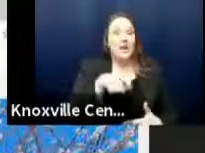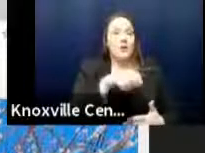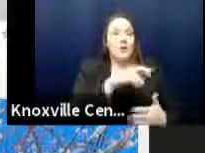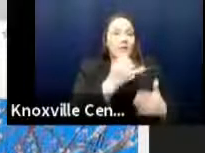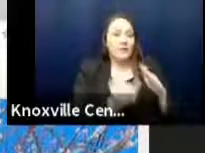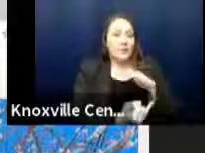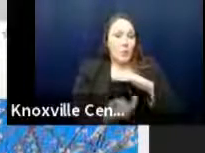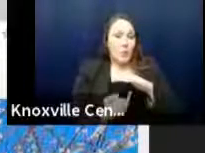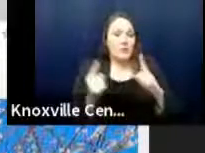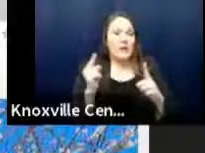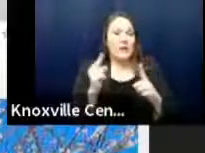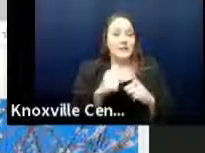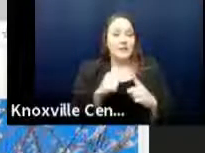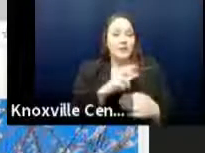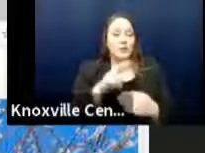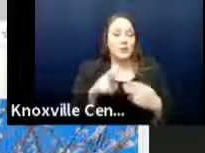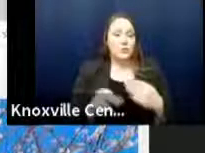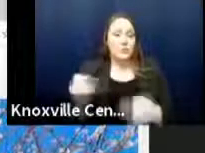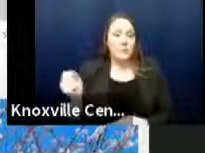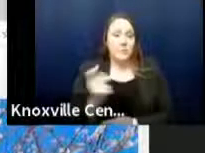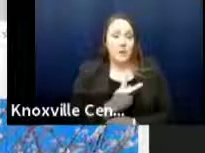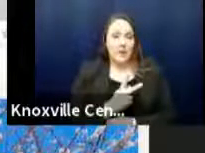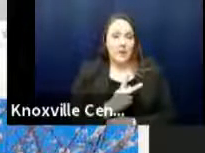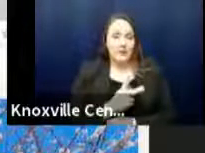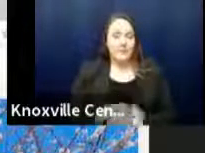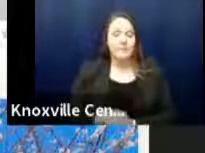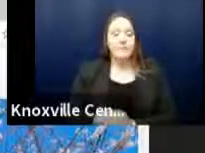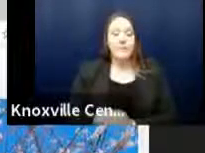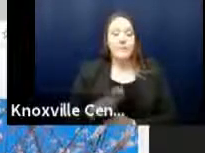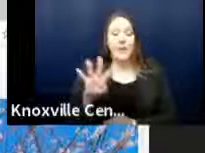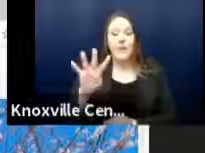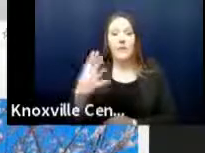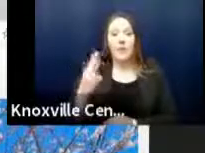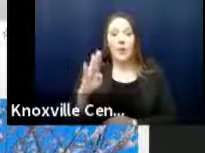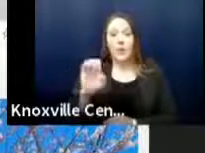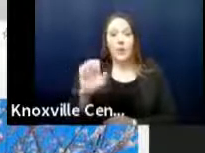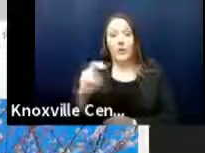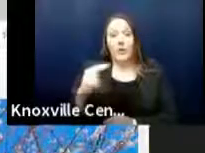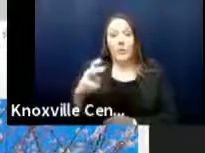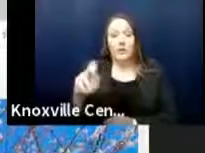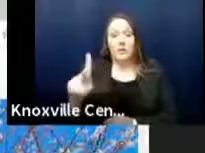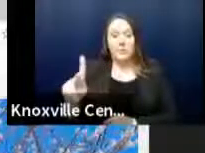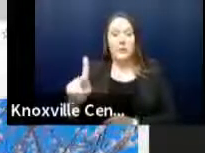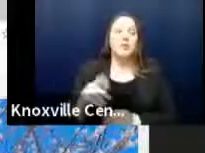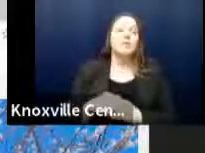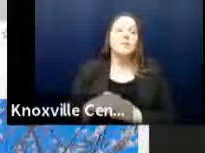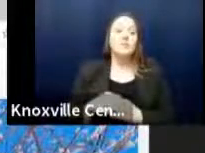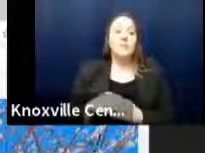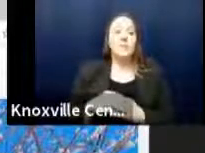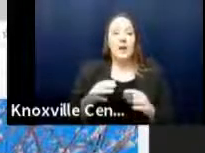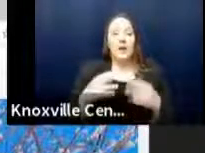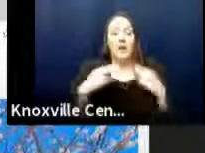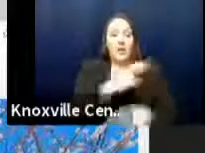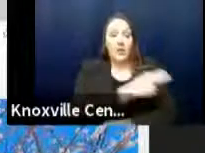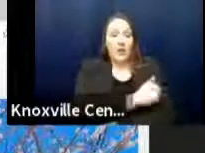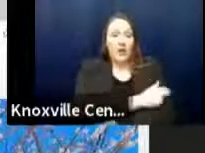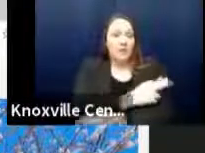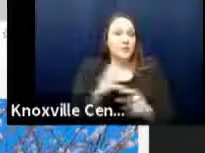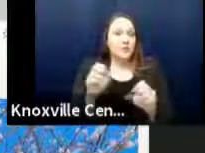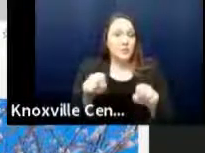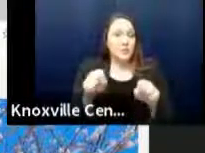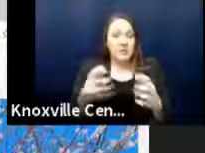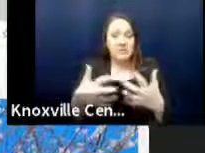test results. Our fourth benchmark, healthcare system capabilities remain within current and forecasted